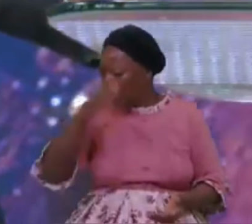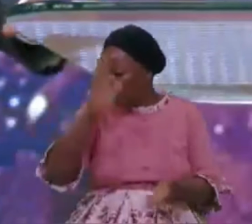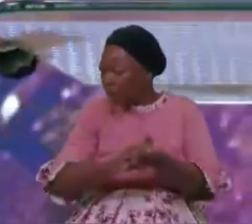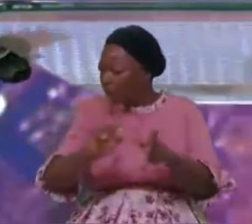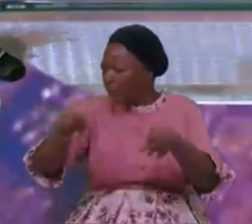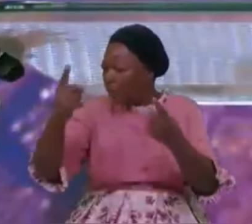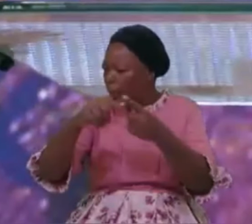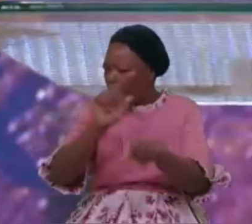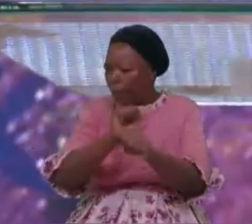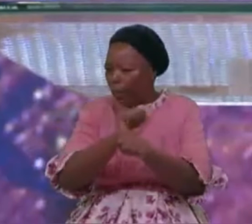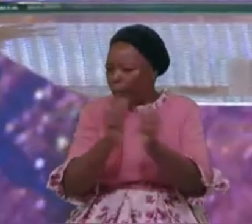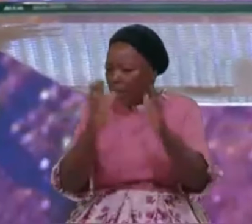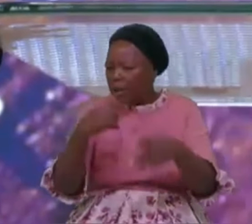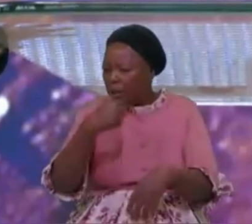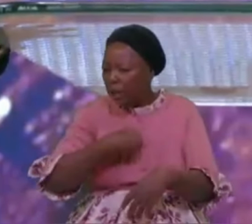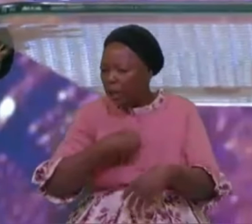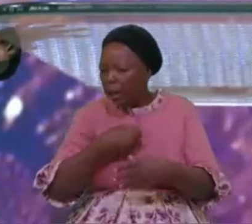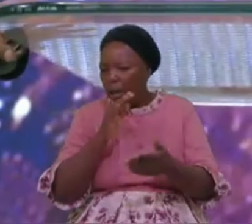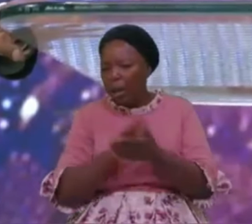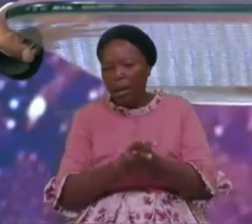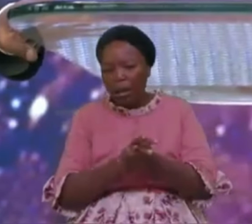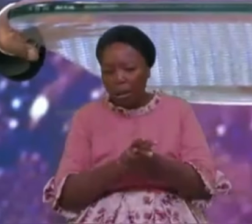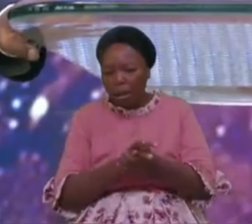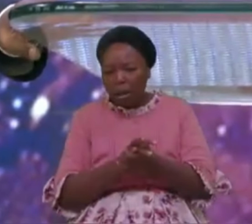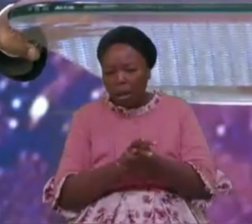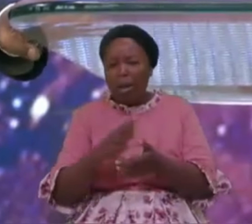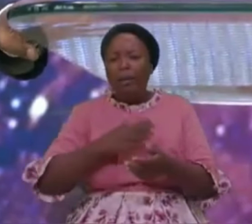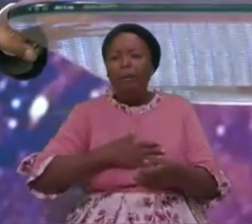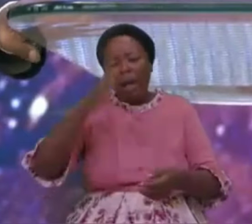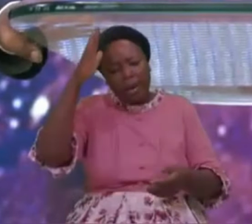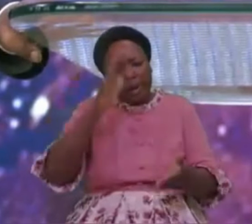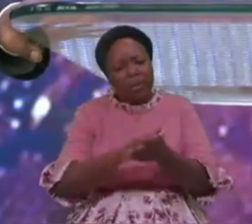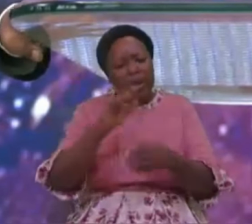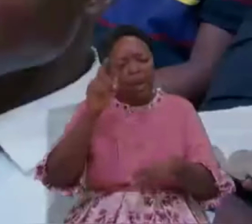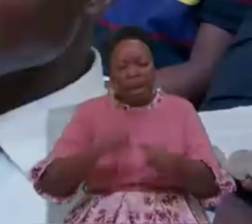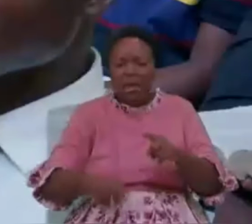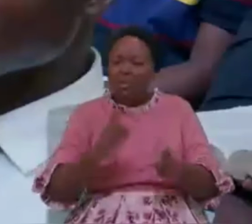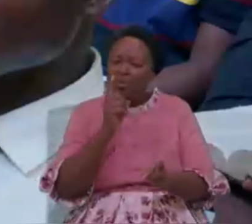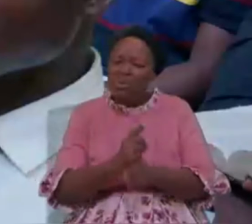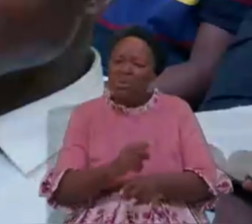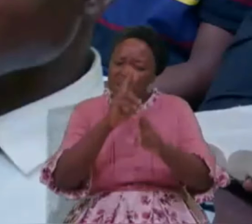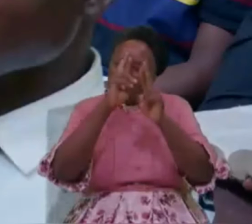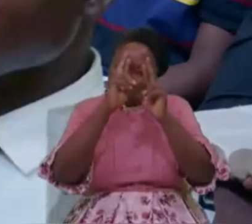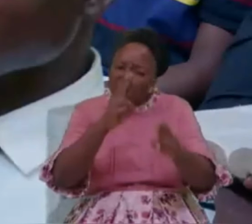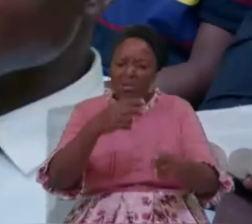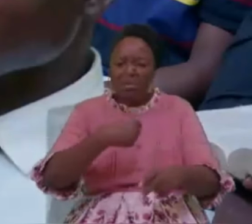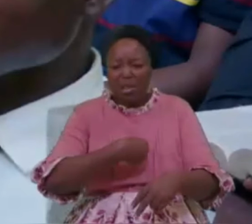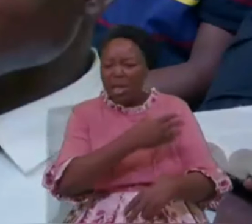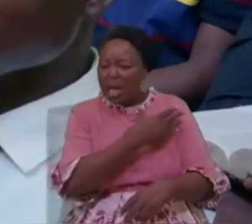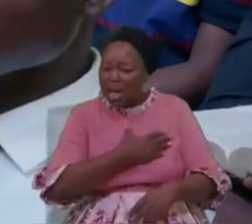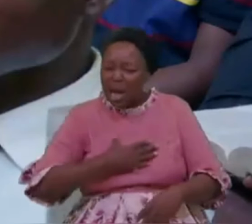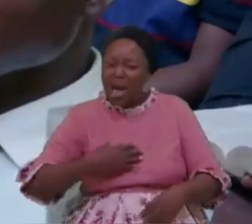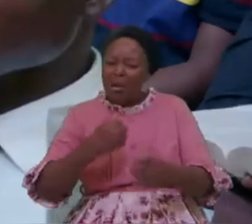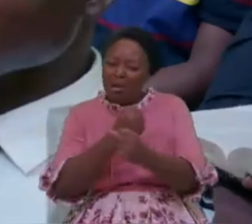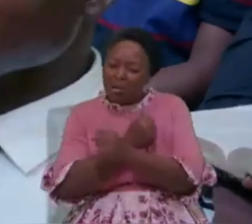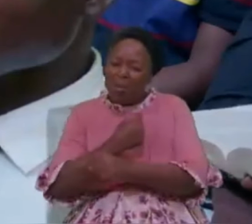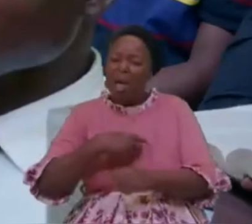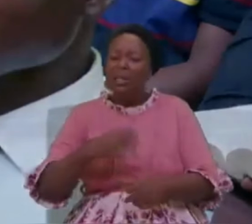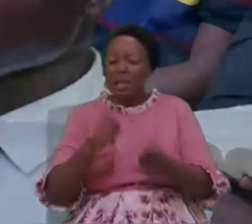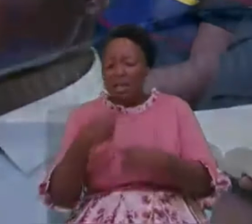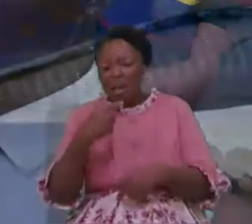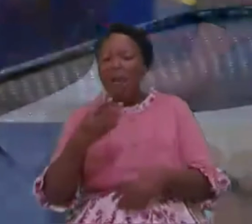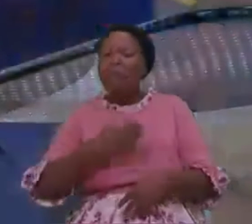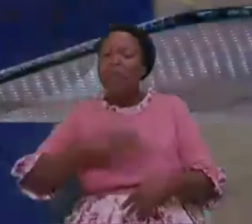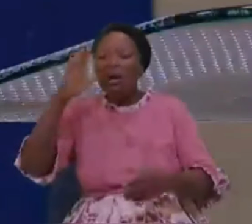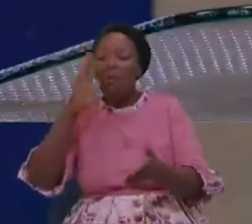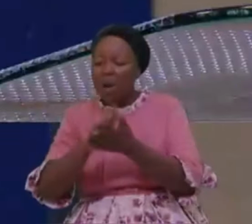Cannot even have the courtesy and the respect and the love to say, darling, I'm going to work. Look at the